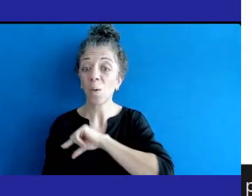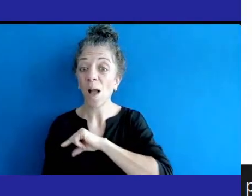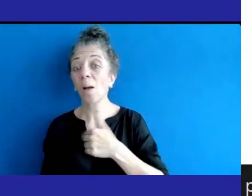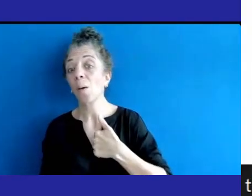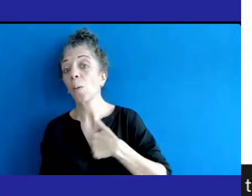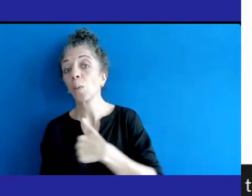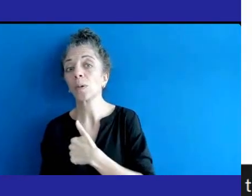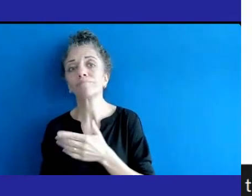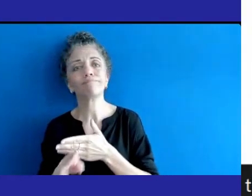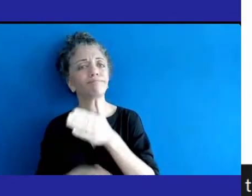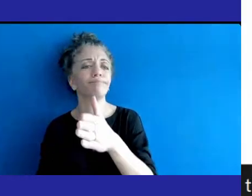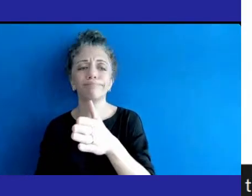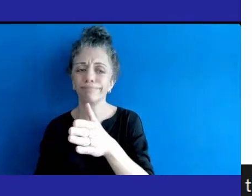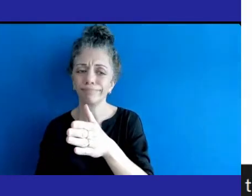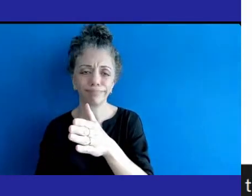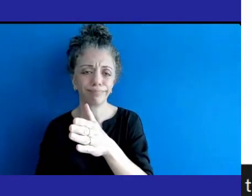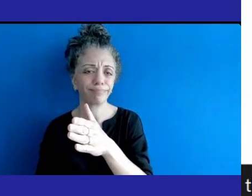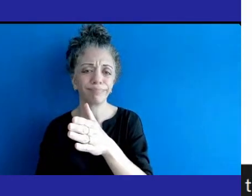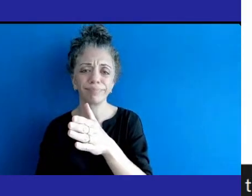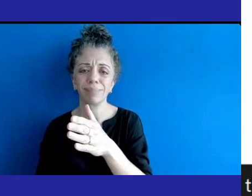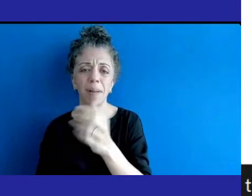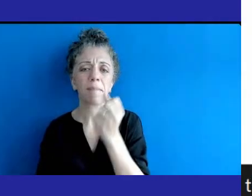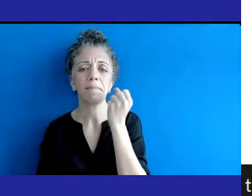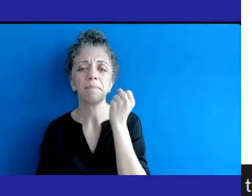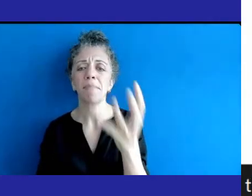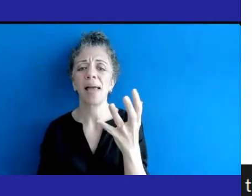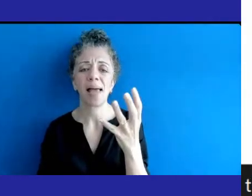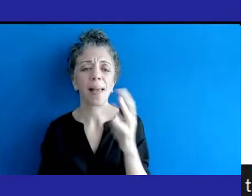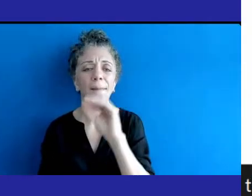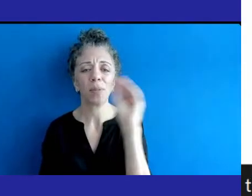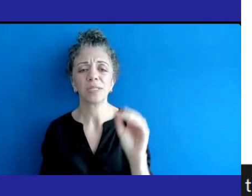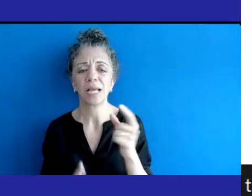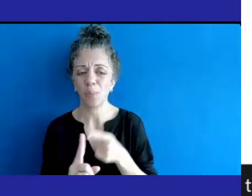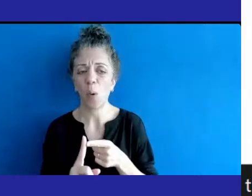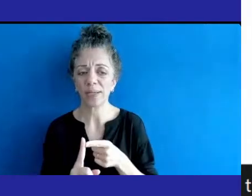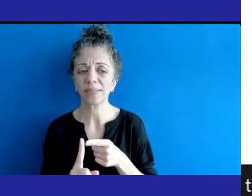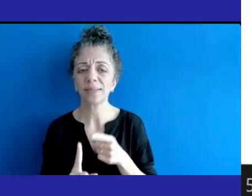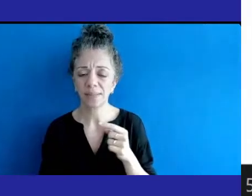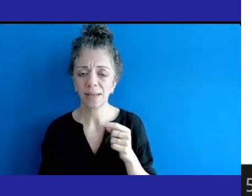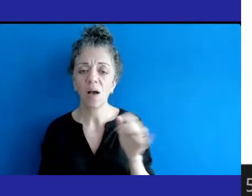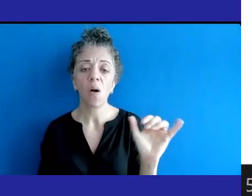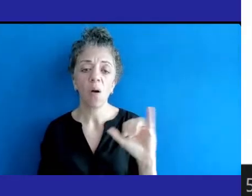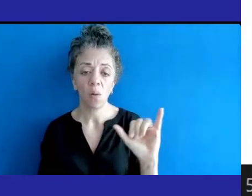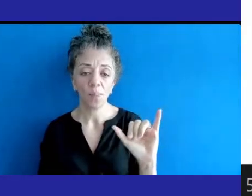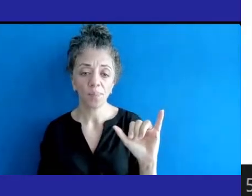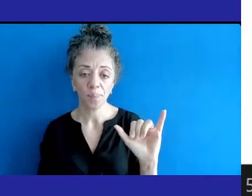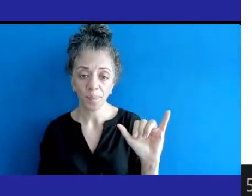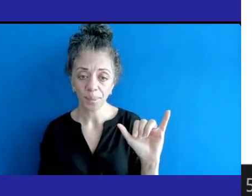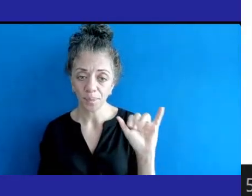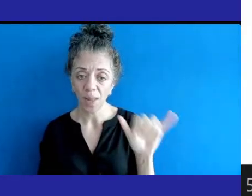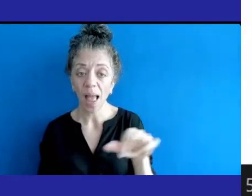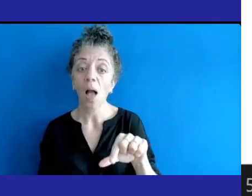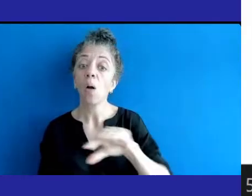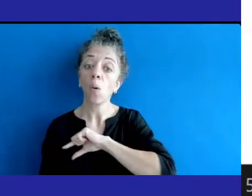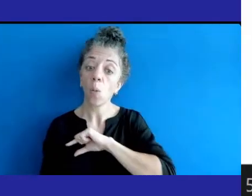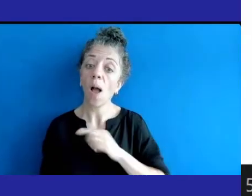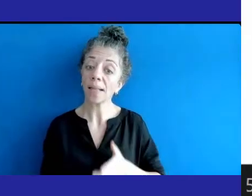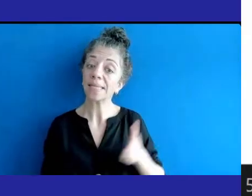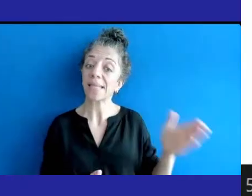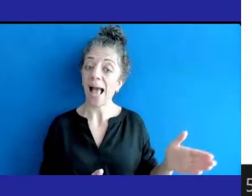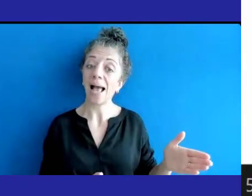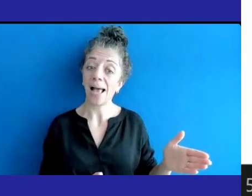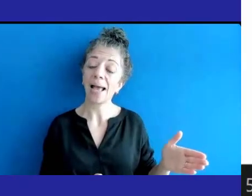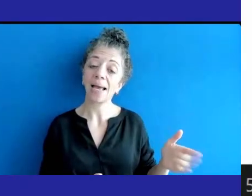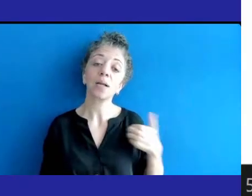SNPs by several percentage points. On the quality side, 45%